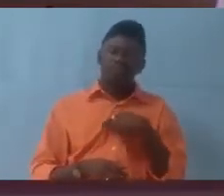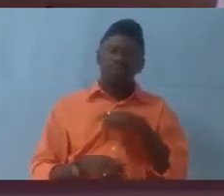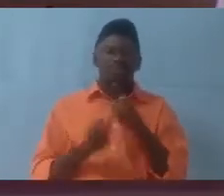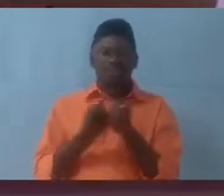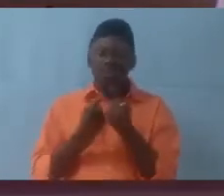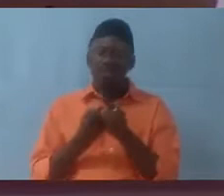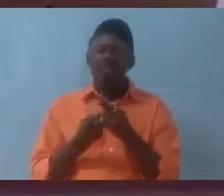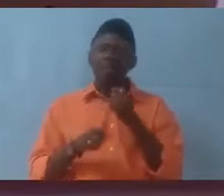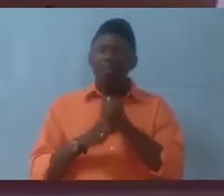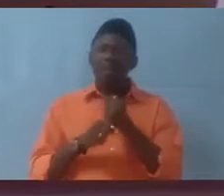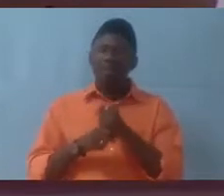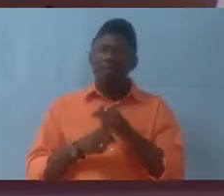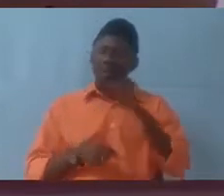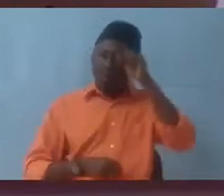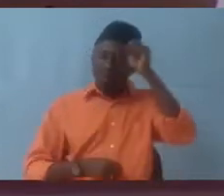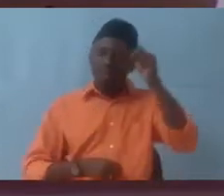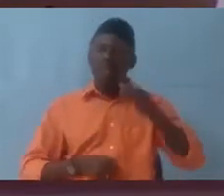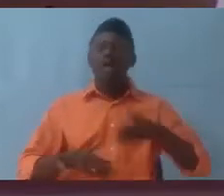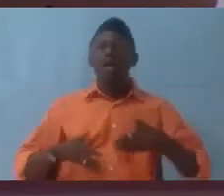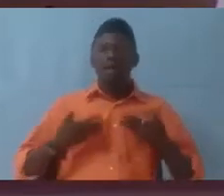dal loy moy bégal president bi.